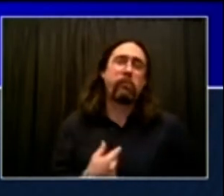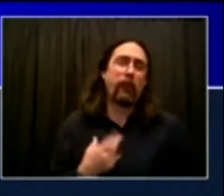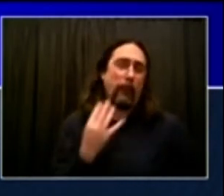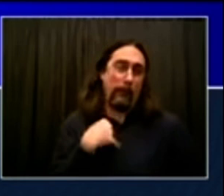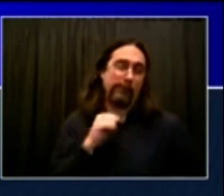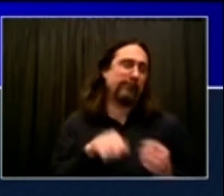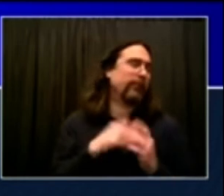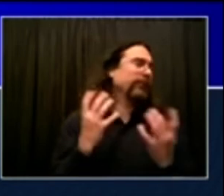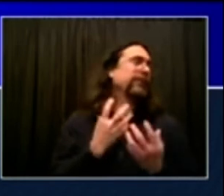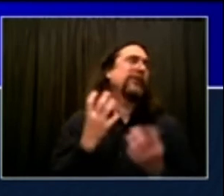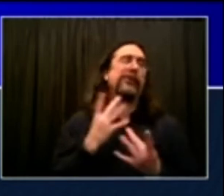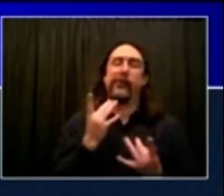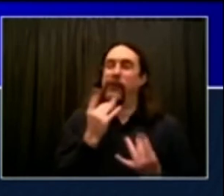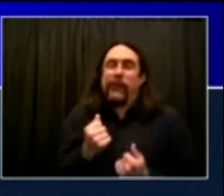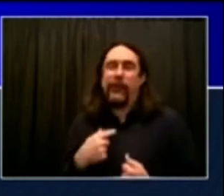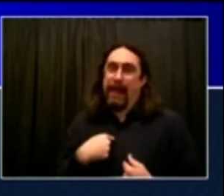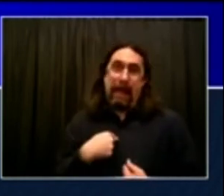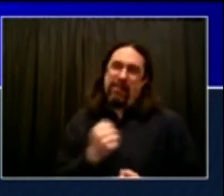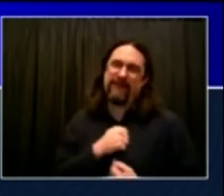I'm getting a very good feeling